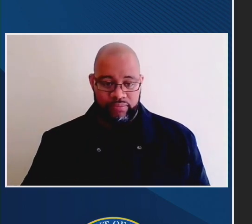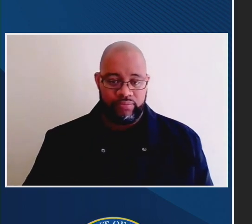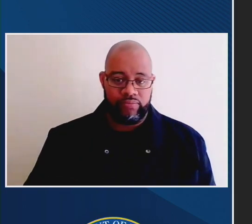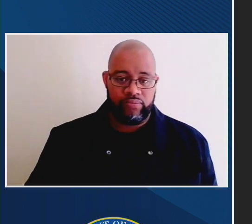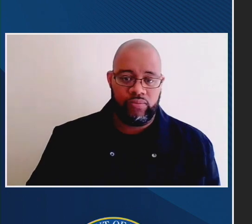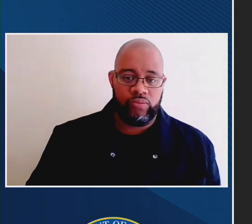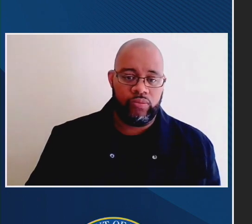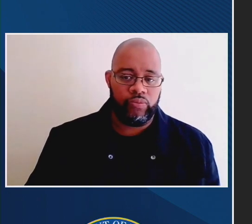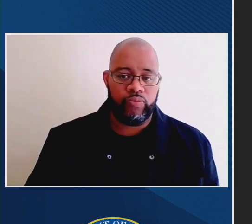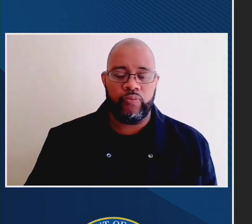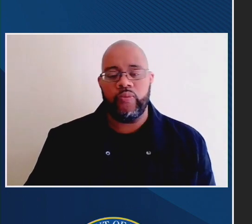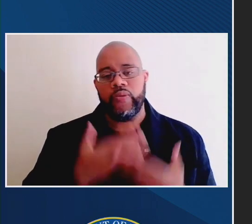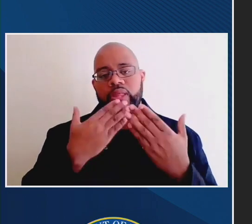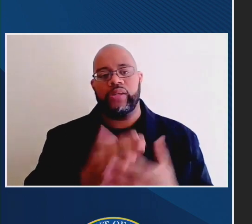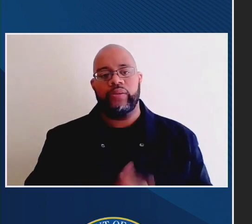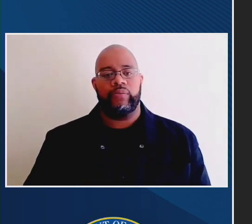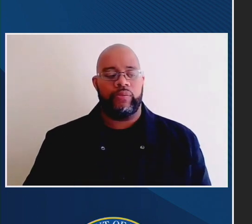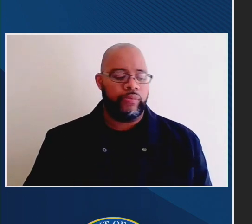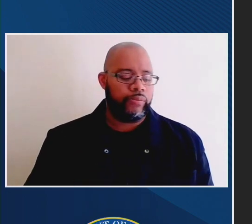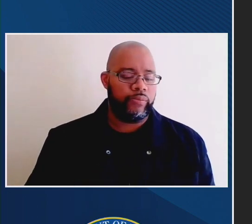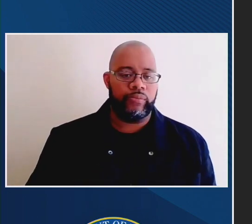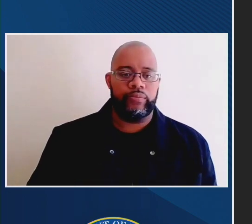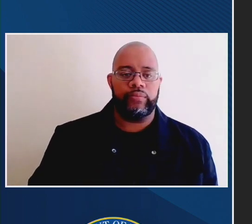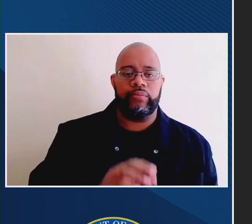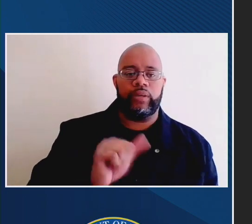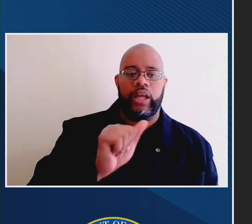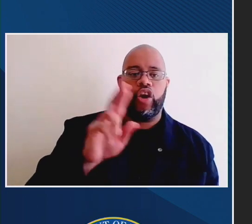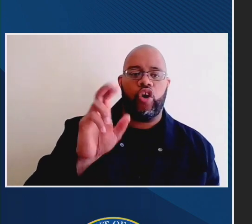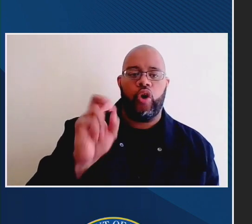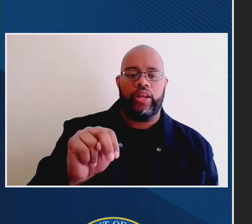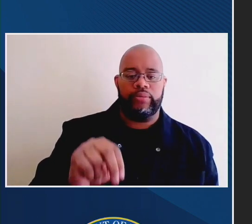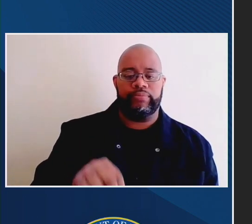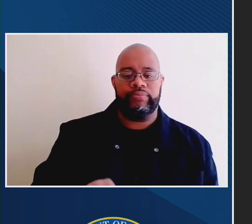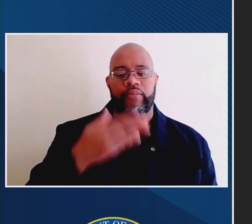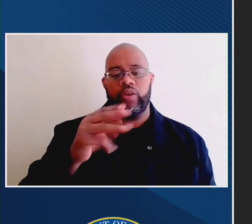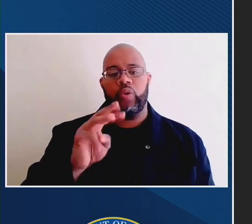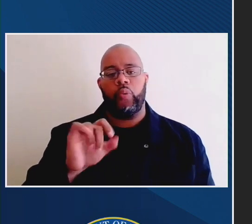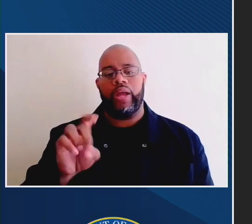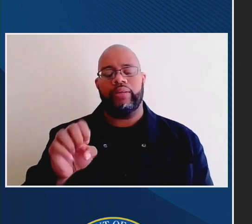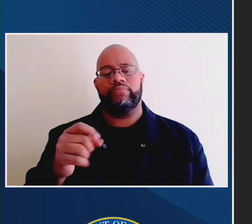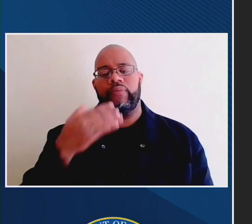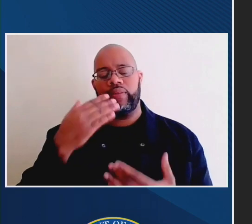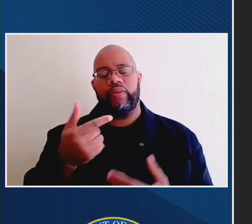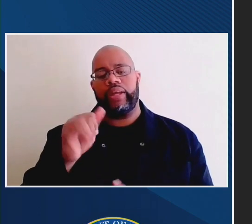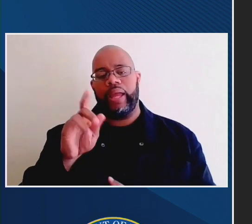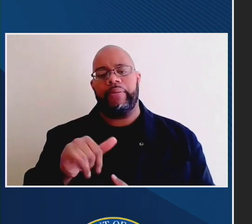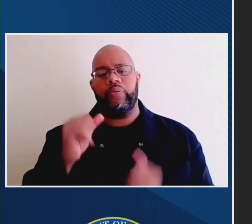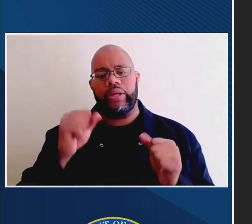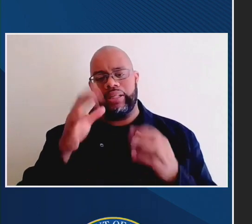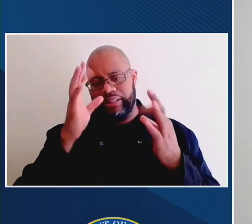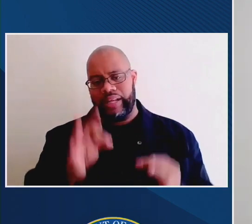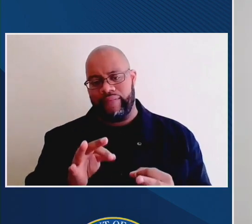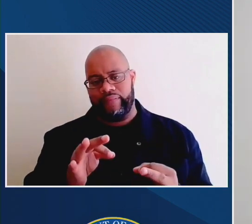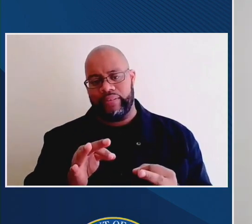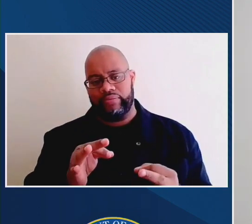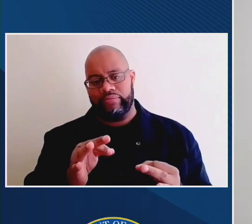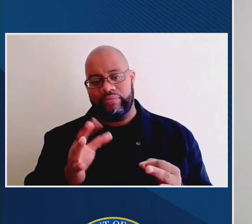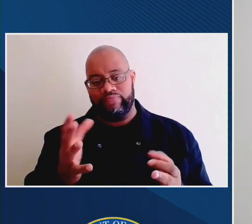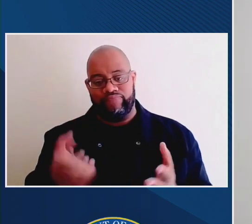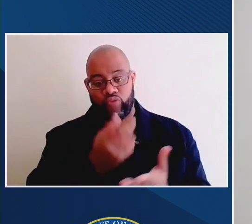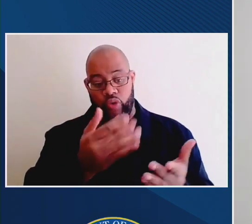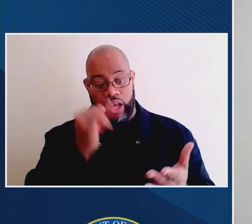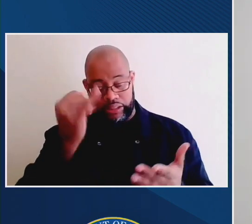Thank you. Aaron? Thank you, Wade. Yeah, thank you, Gaby. We can definitely take your ideas back, Wade, and